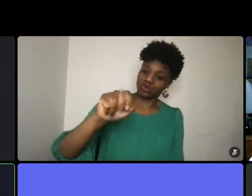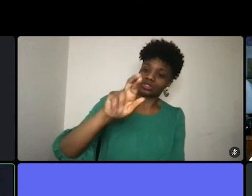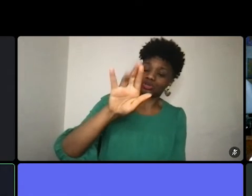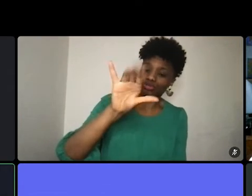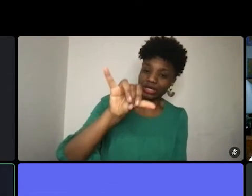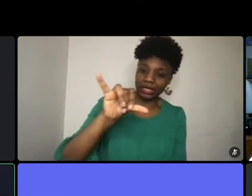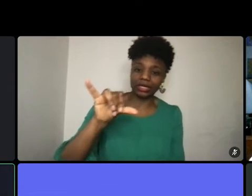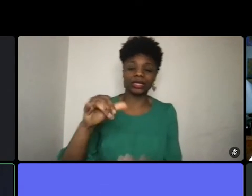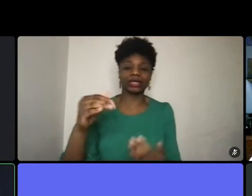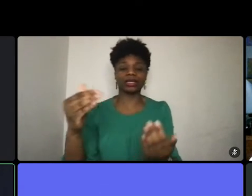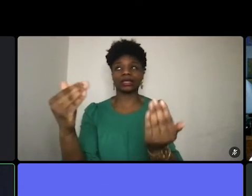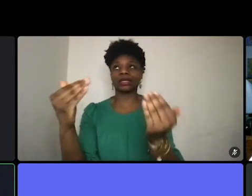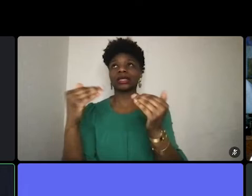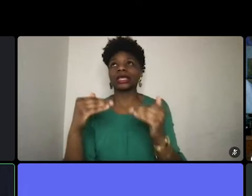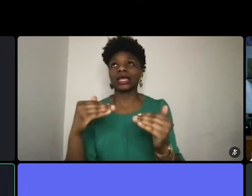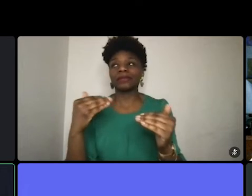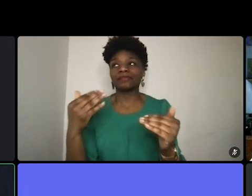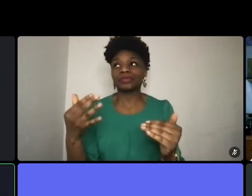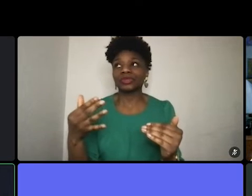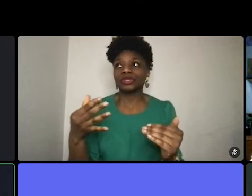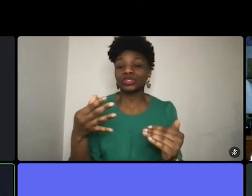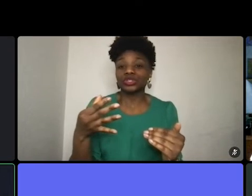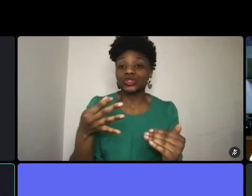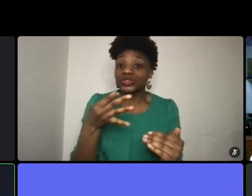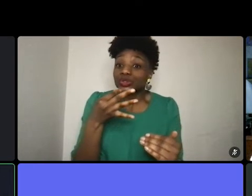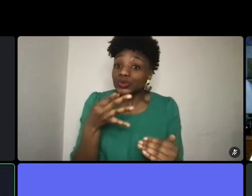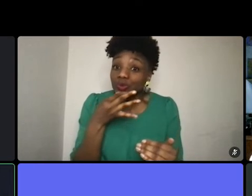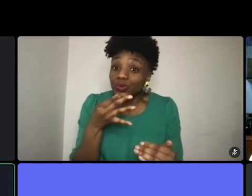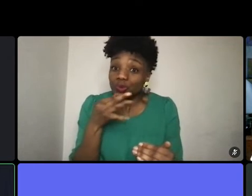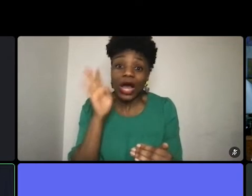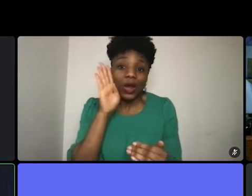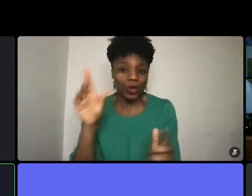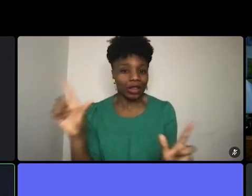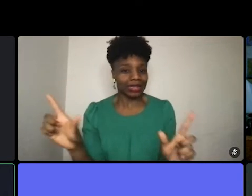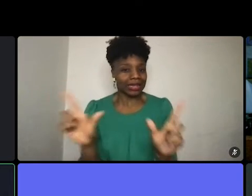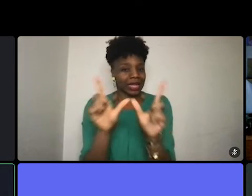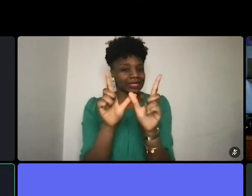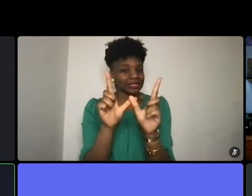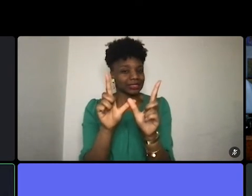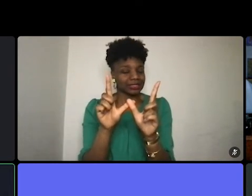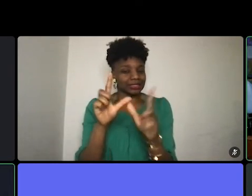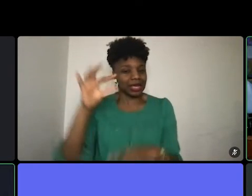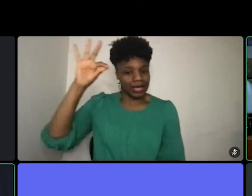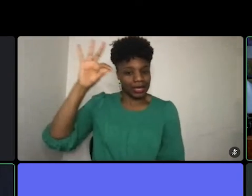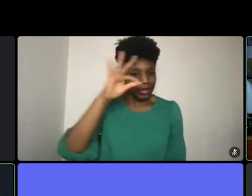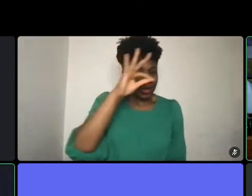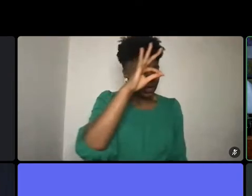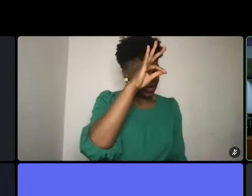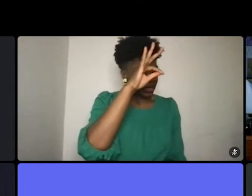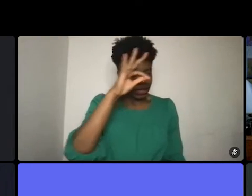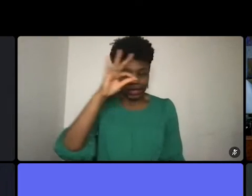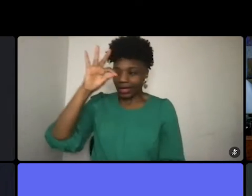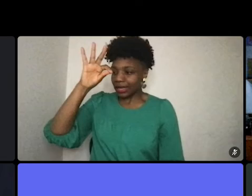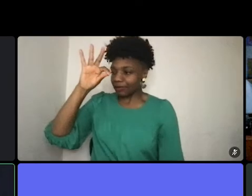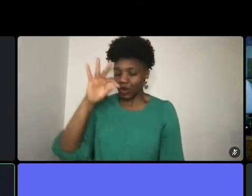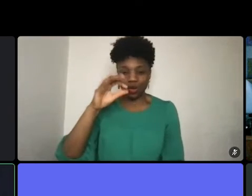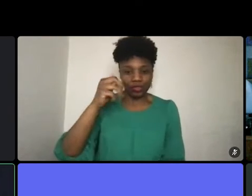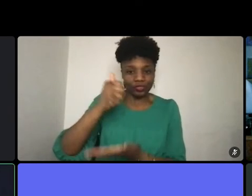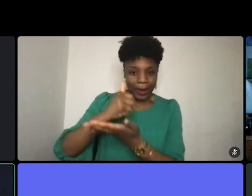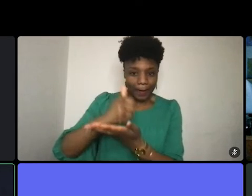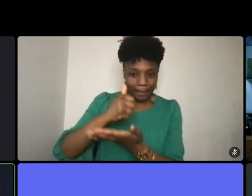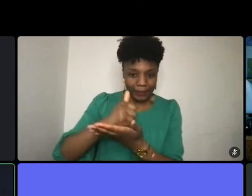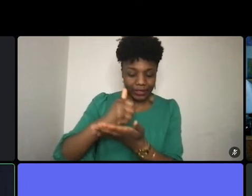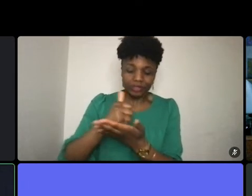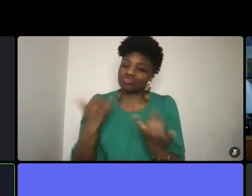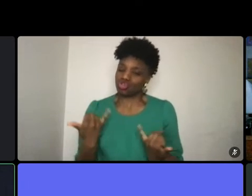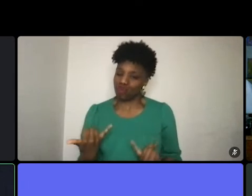saying soon to be certified hypnotherapist, current practicing Yes, sir. hypnotherapist,